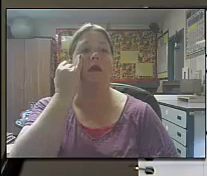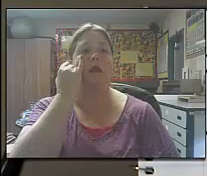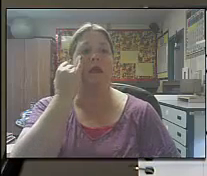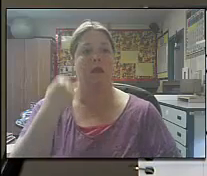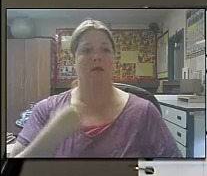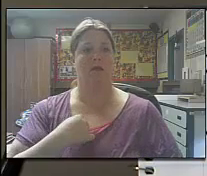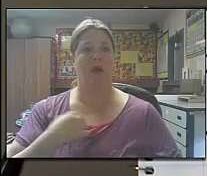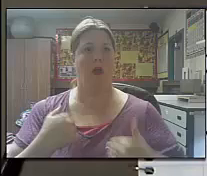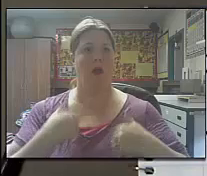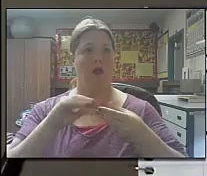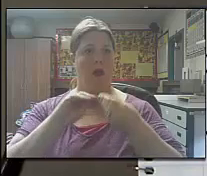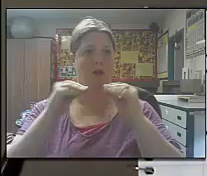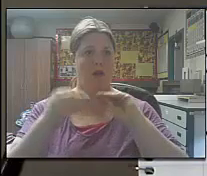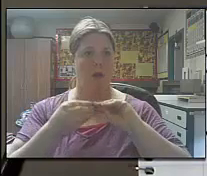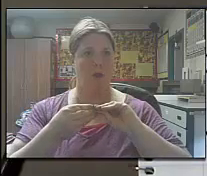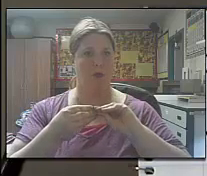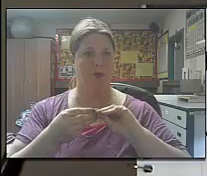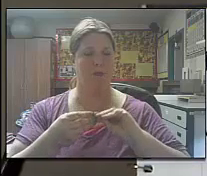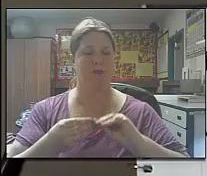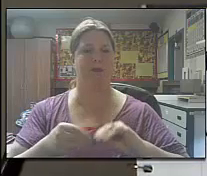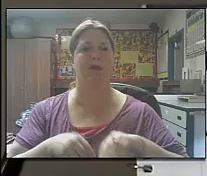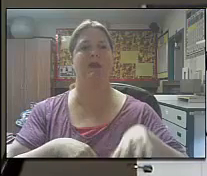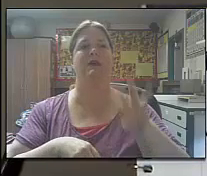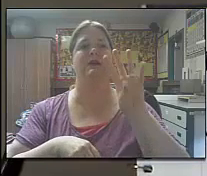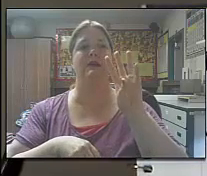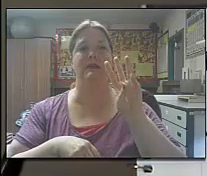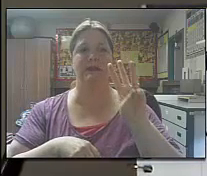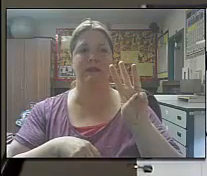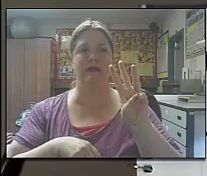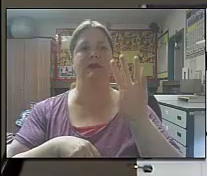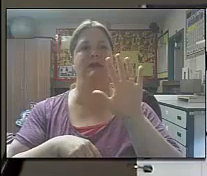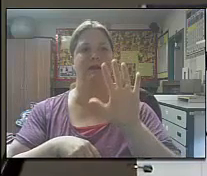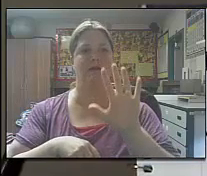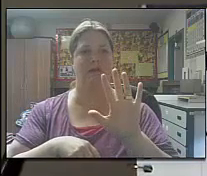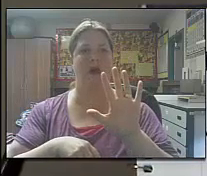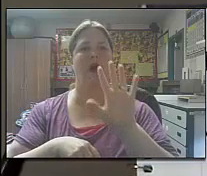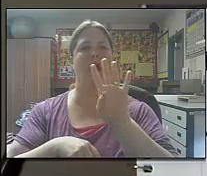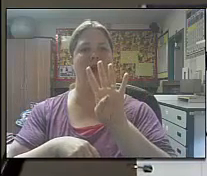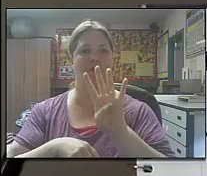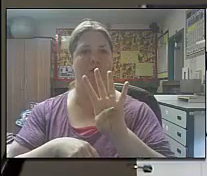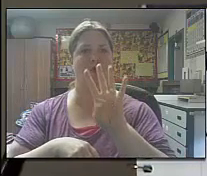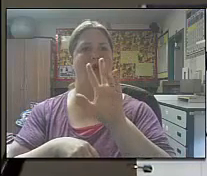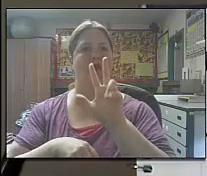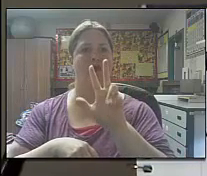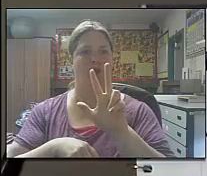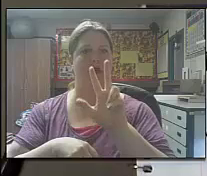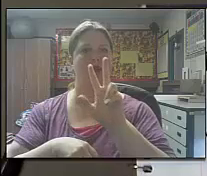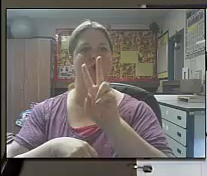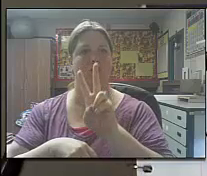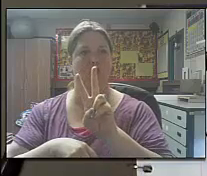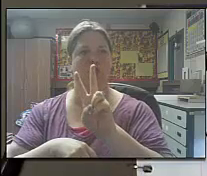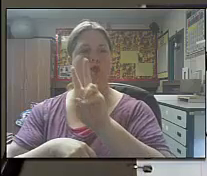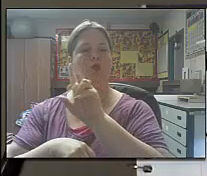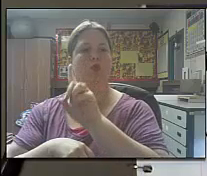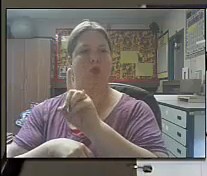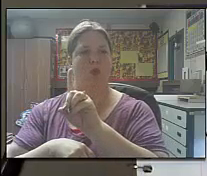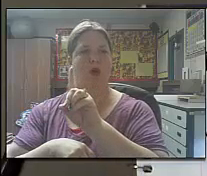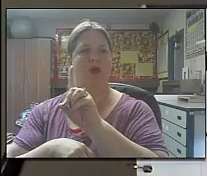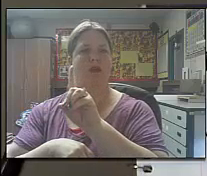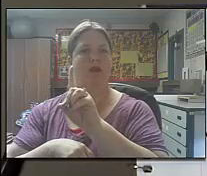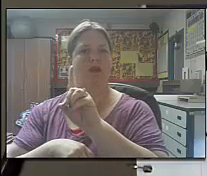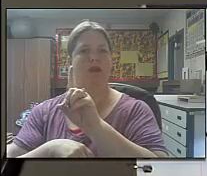number that is 6, 5, 4, 3, 2, 1,